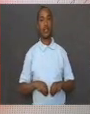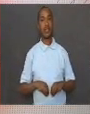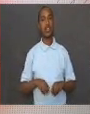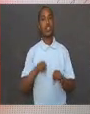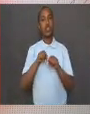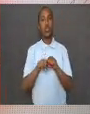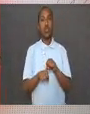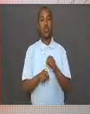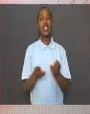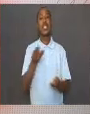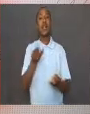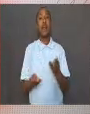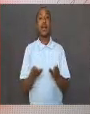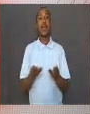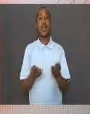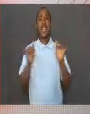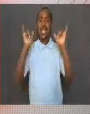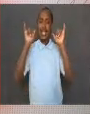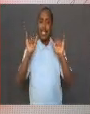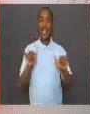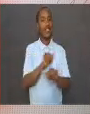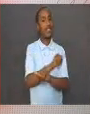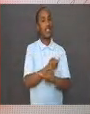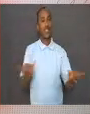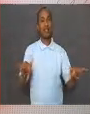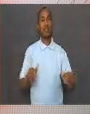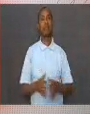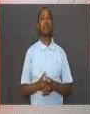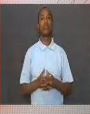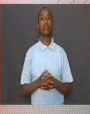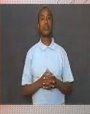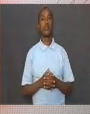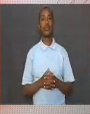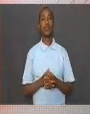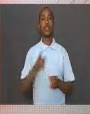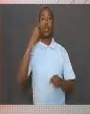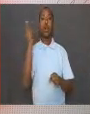gained, so the mass stays the same,